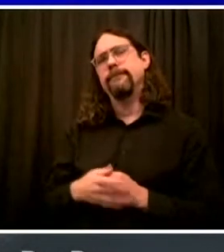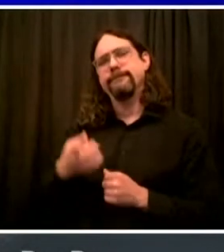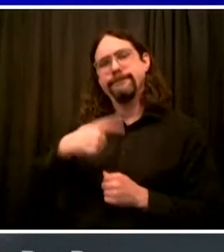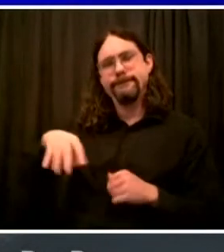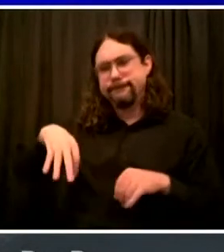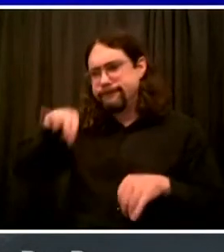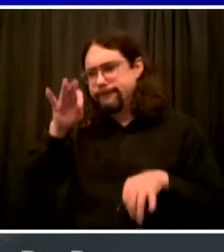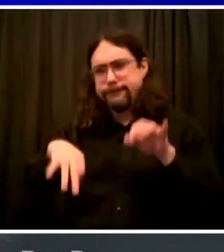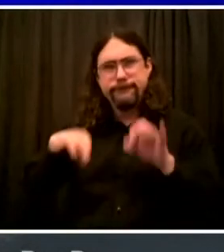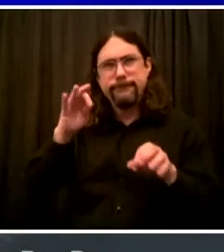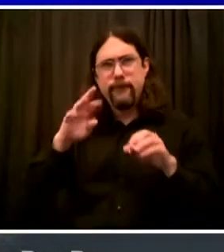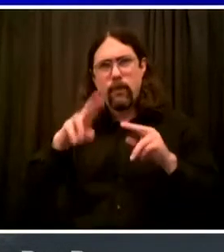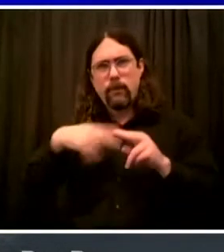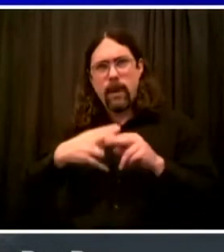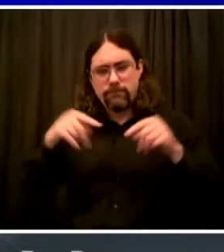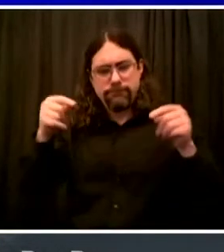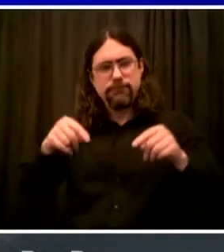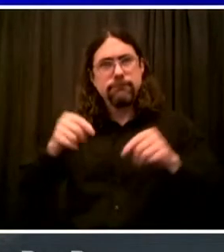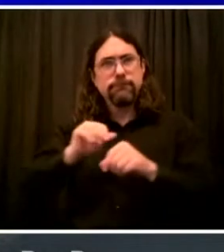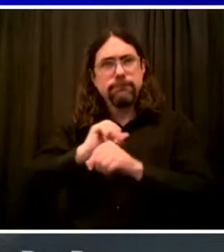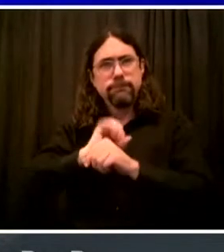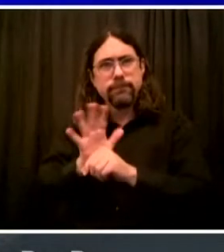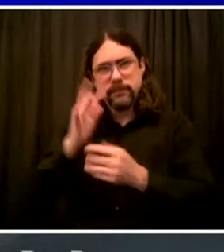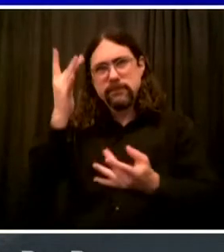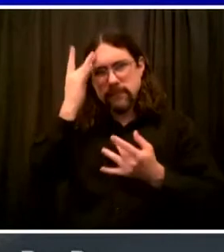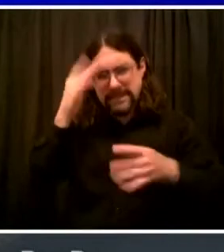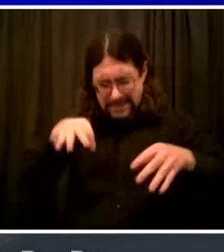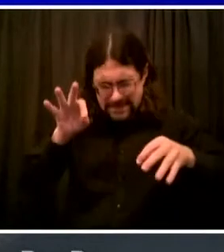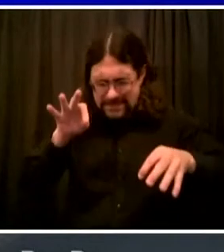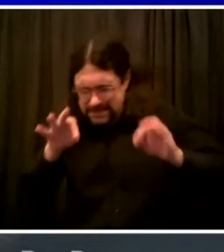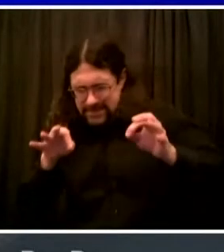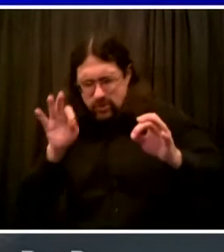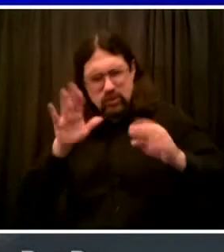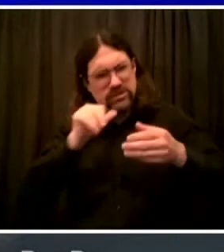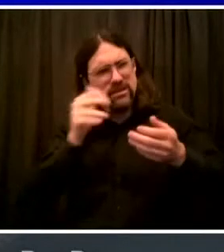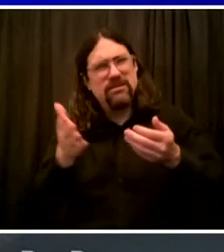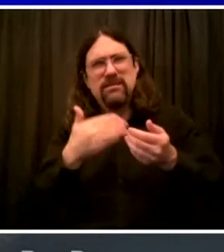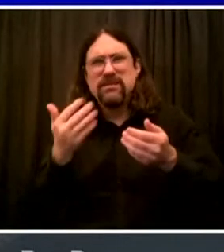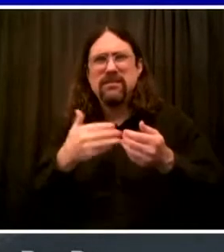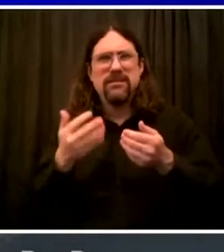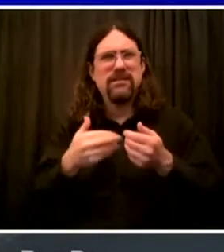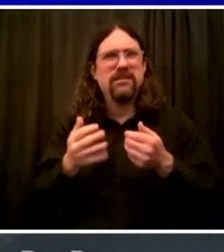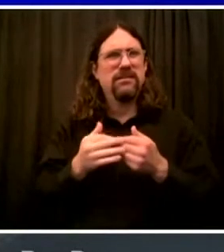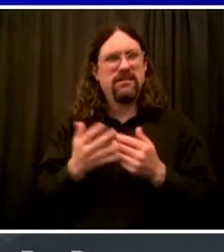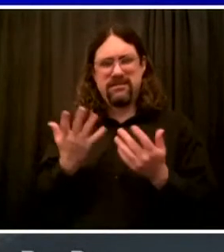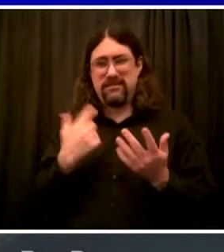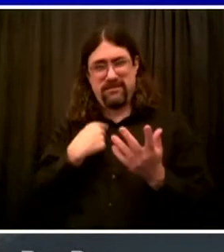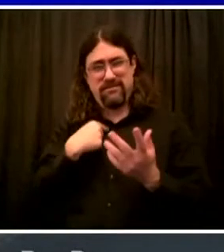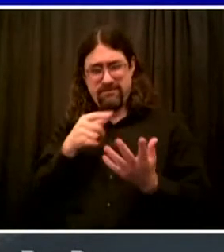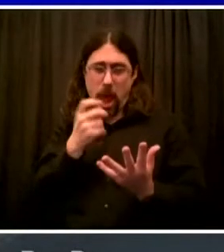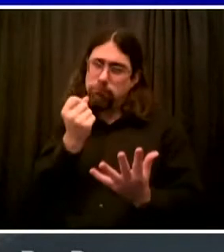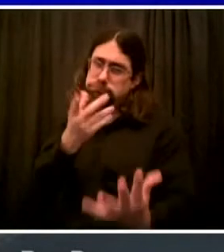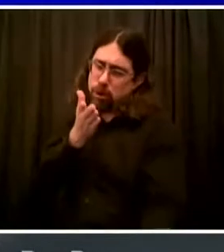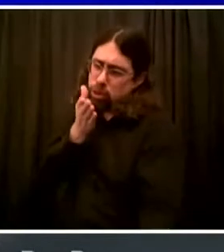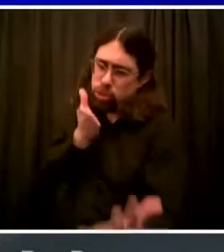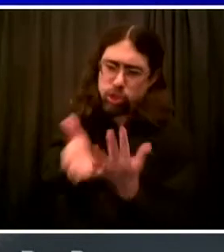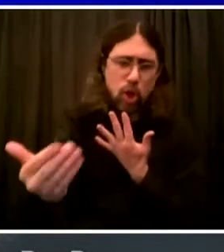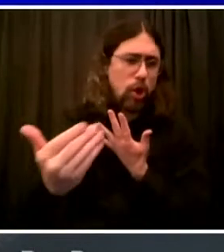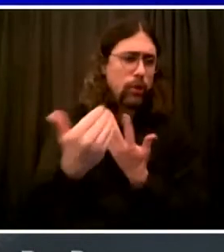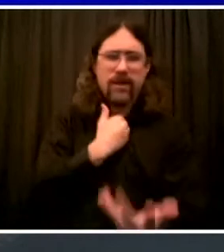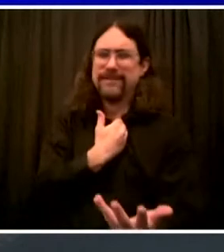new that medical science still doesn't fully understand. And I've said, you know, in the beginning, it really seemed to be